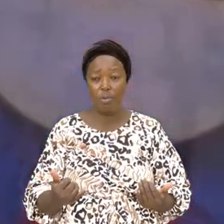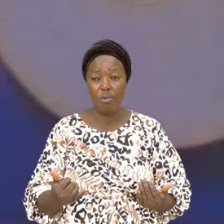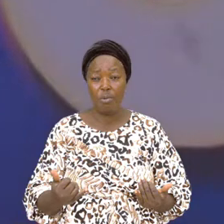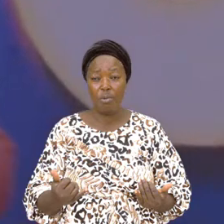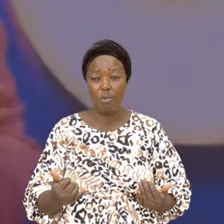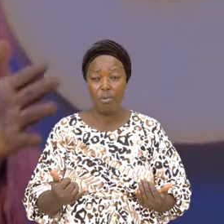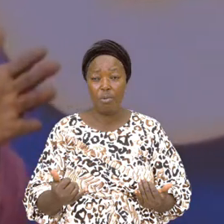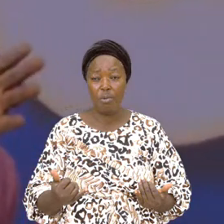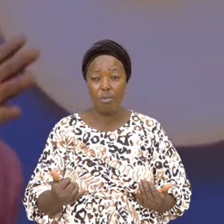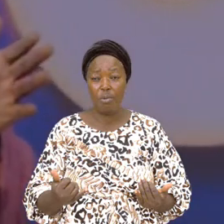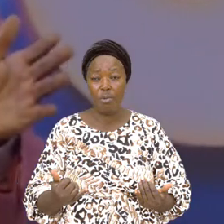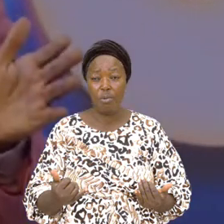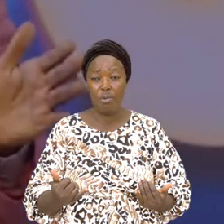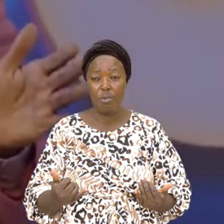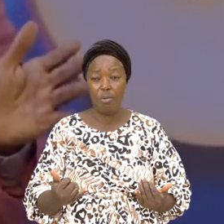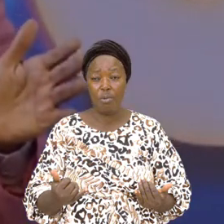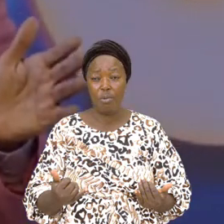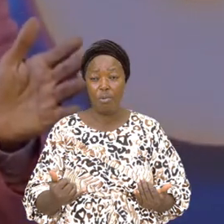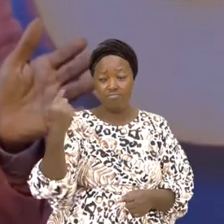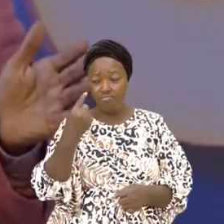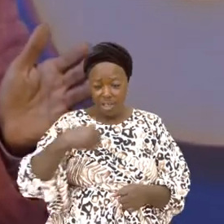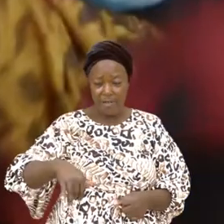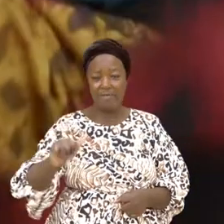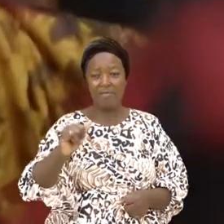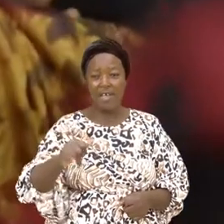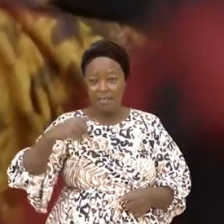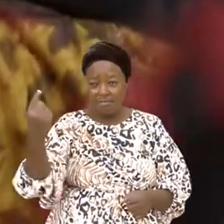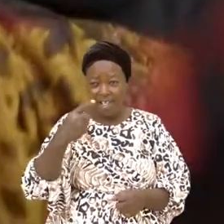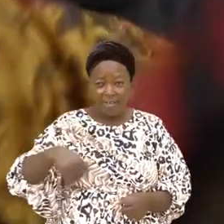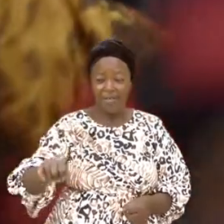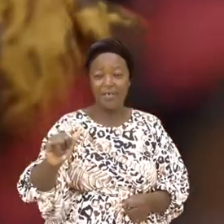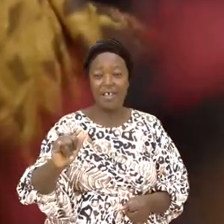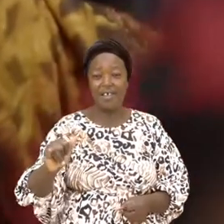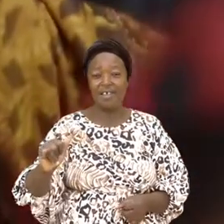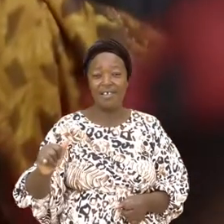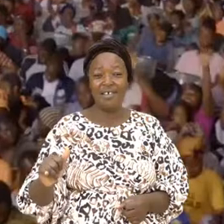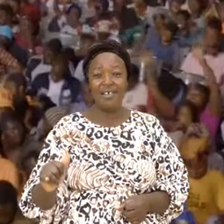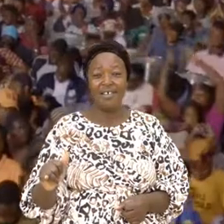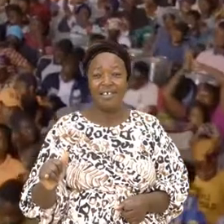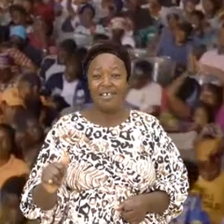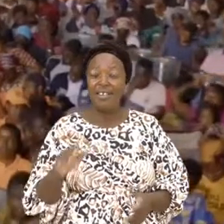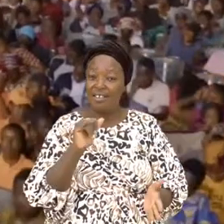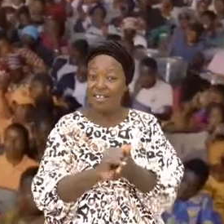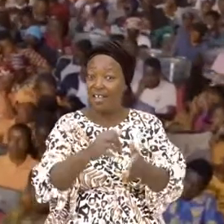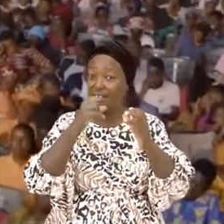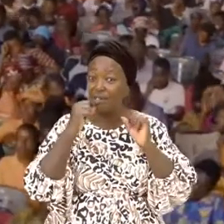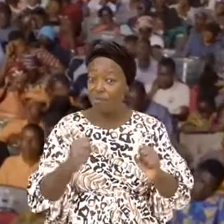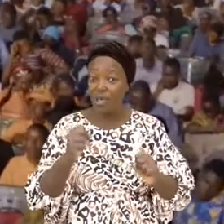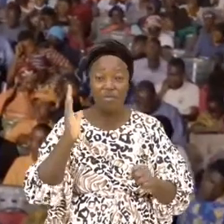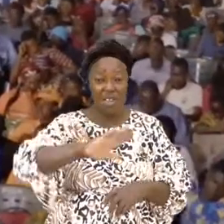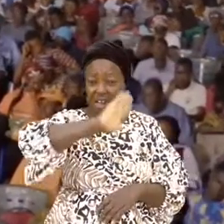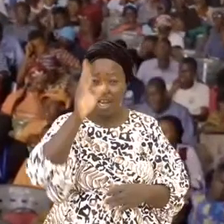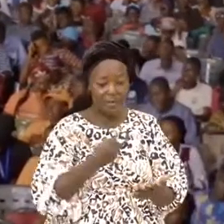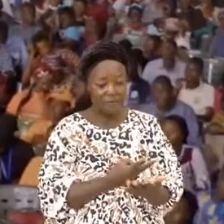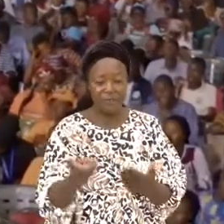year, forever, forever, forever. That power will never fail in